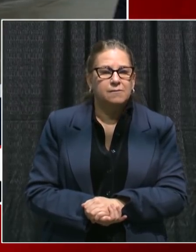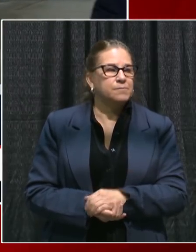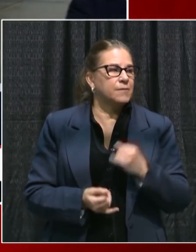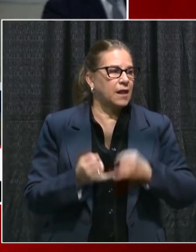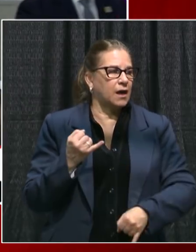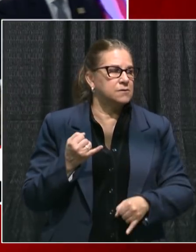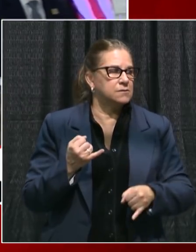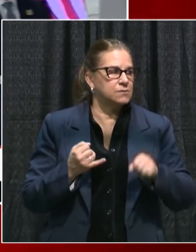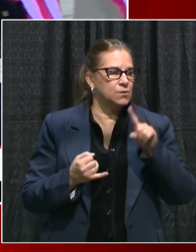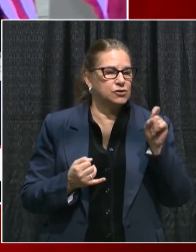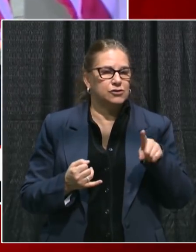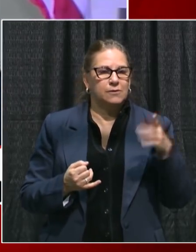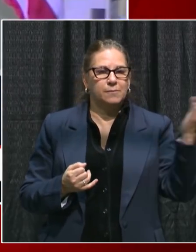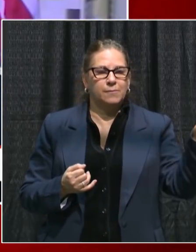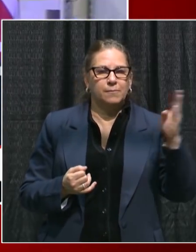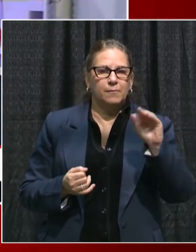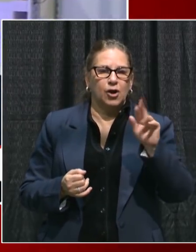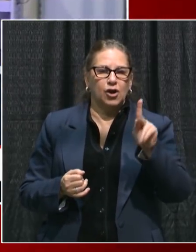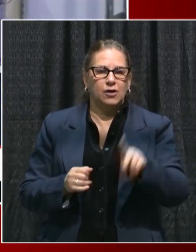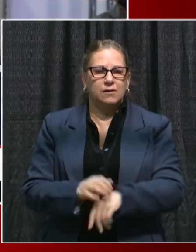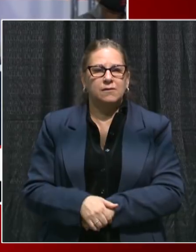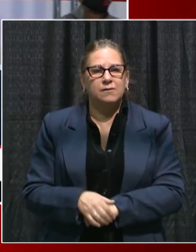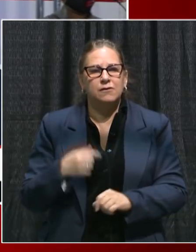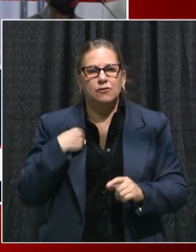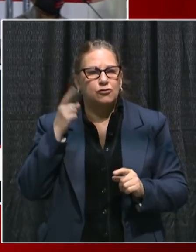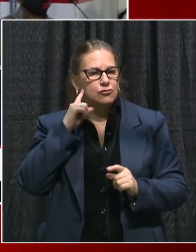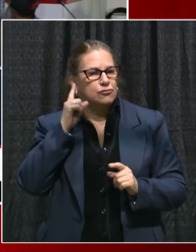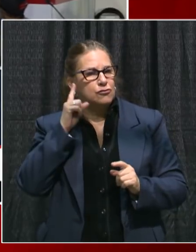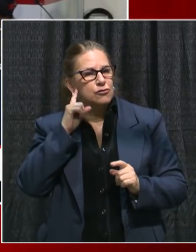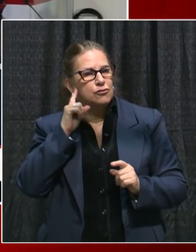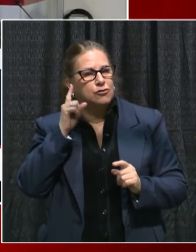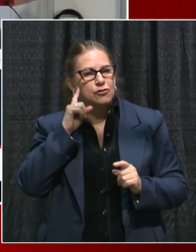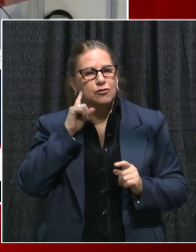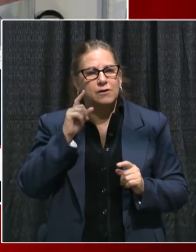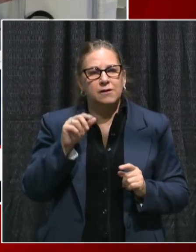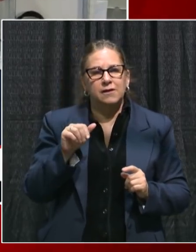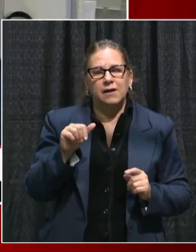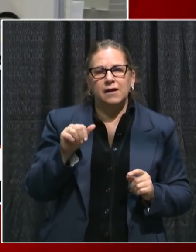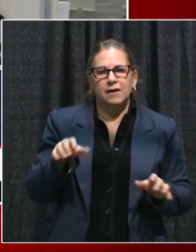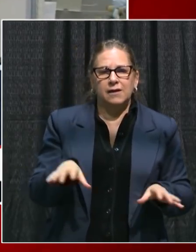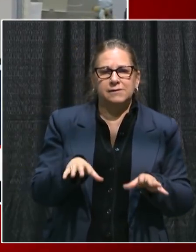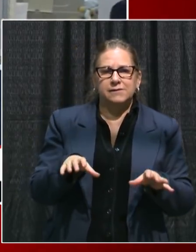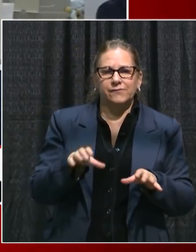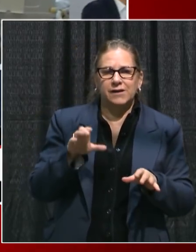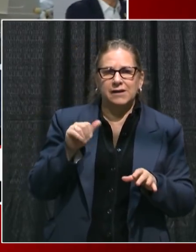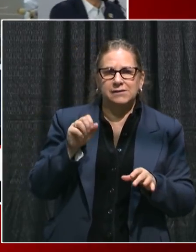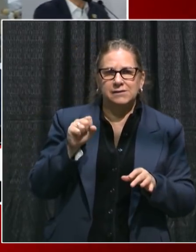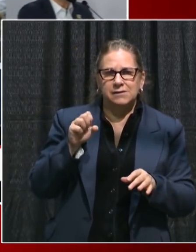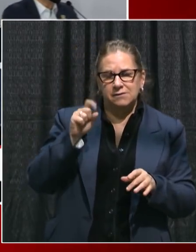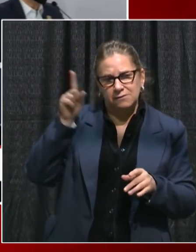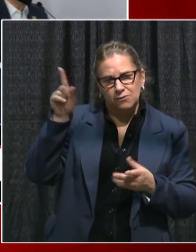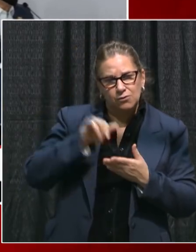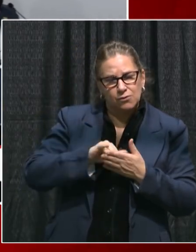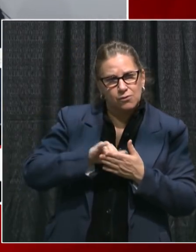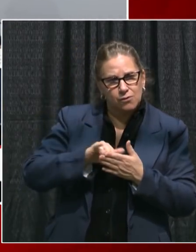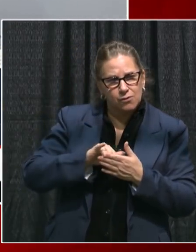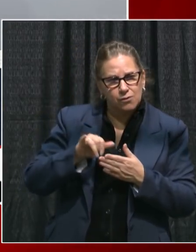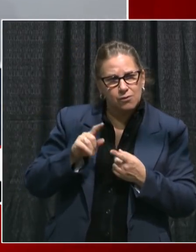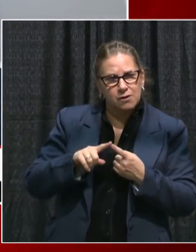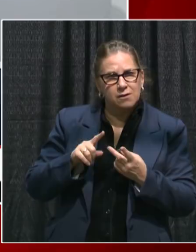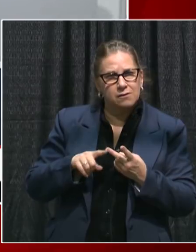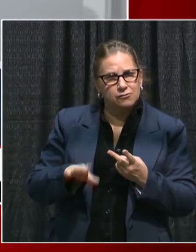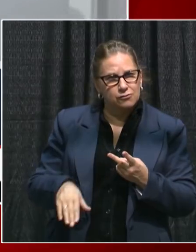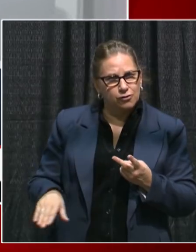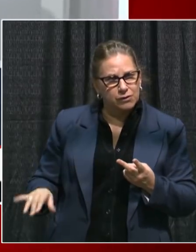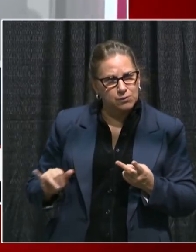Pediatric cases that we're hearing about, I guess first out of New York, and now we understand there are some at Children's